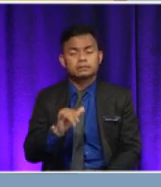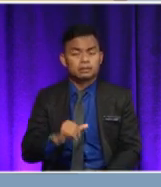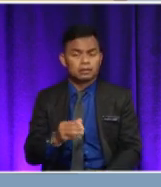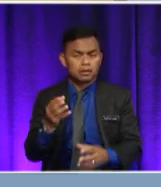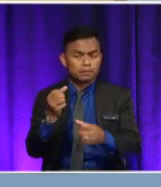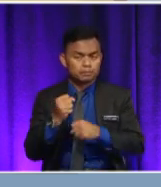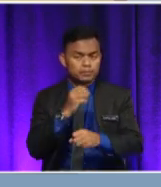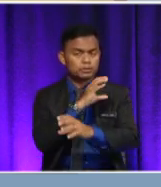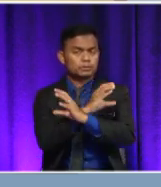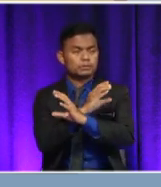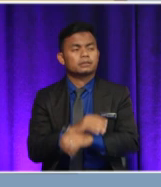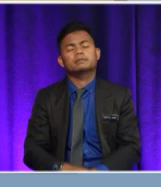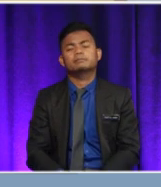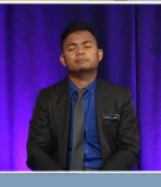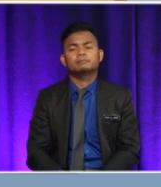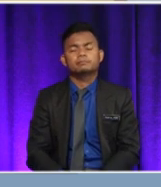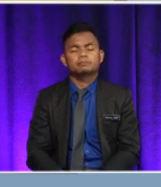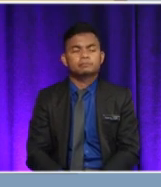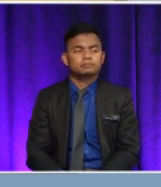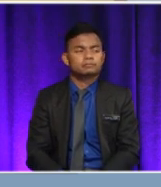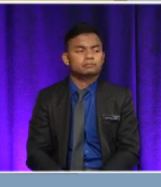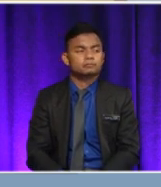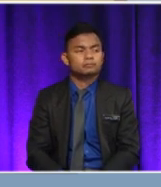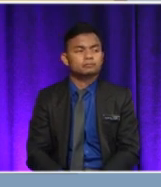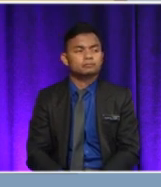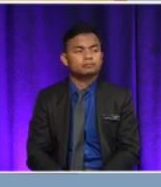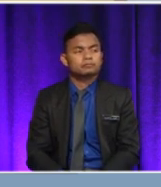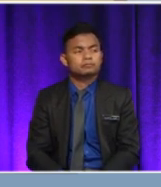1937. Yahat and her navigator disappeared on July 2,